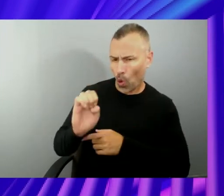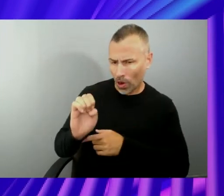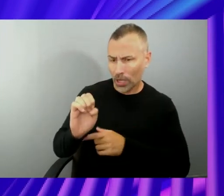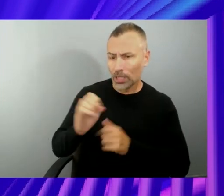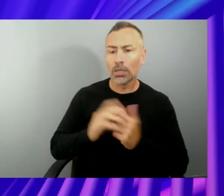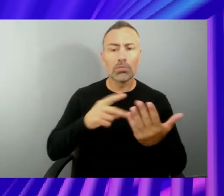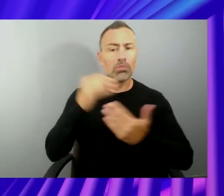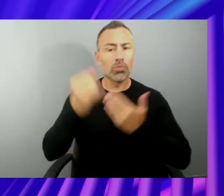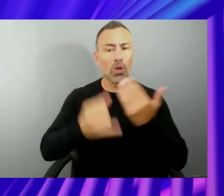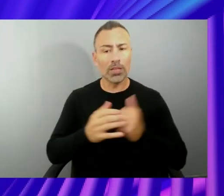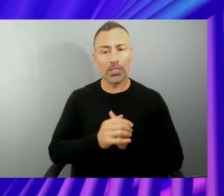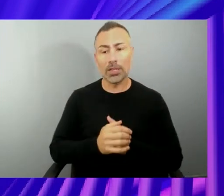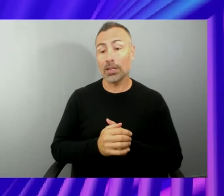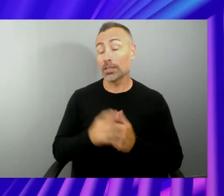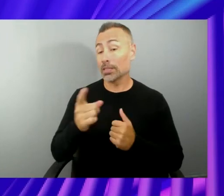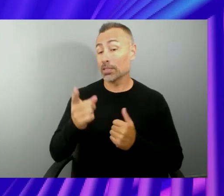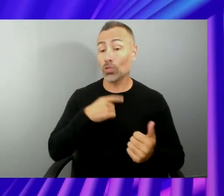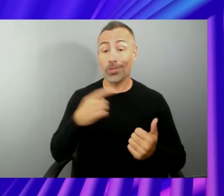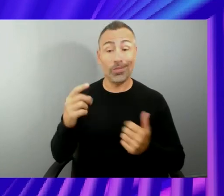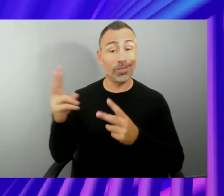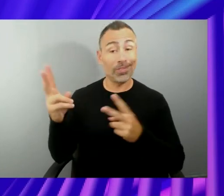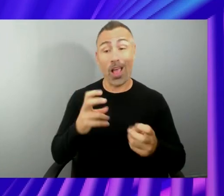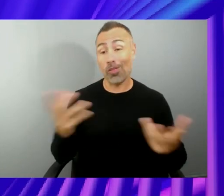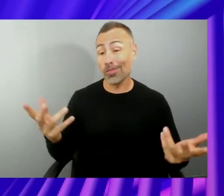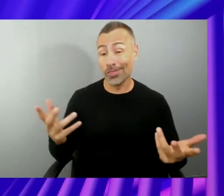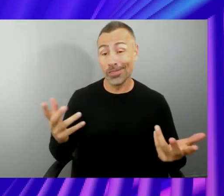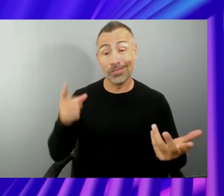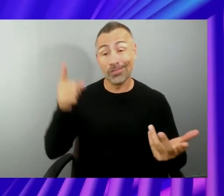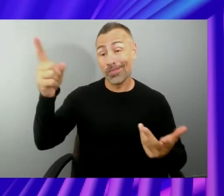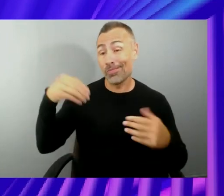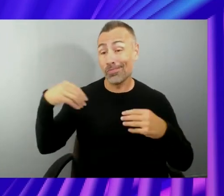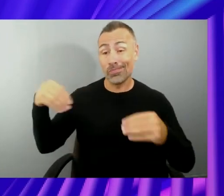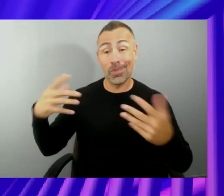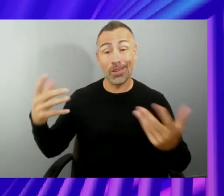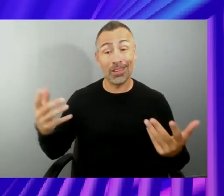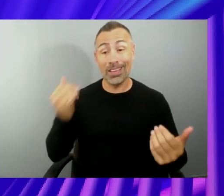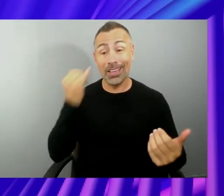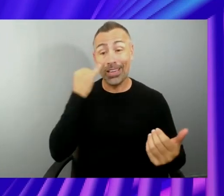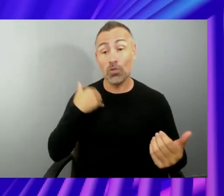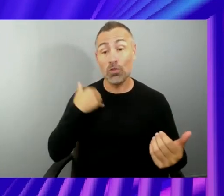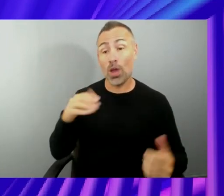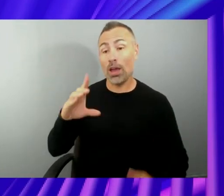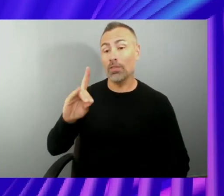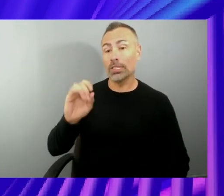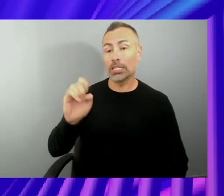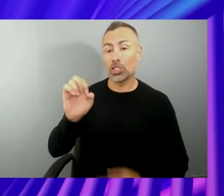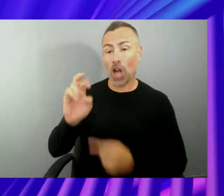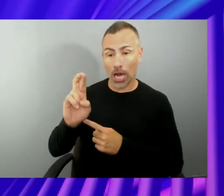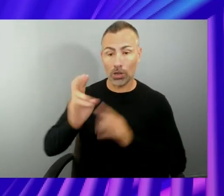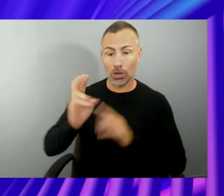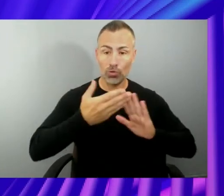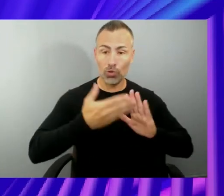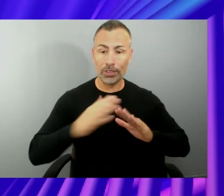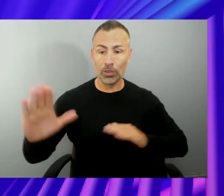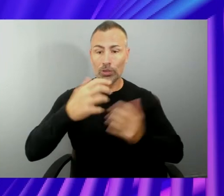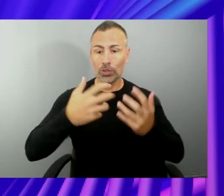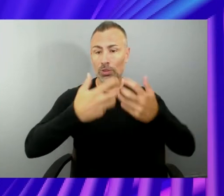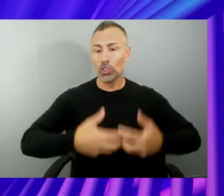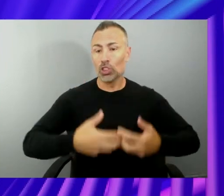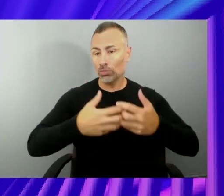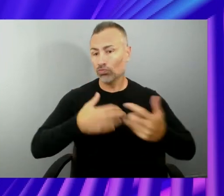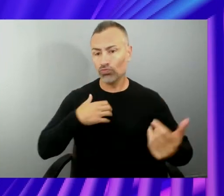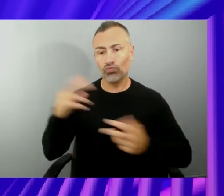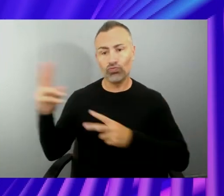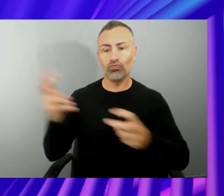completely open source. You can download it from the marketplace, and as long as you have Docker running on your machine, you can get that. You can get those results. Farah, you know what I always